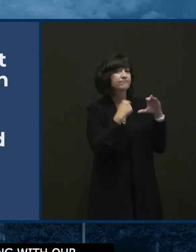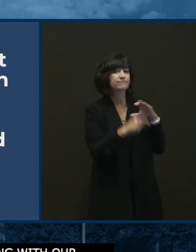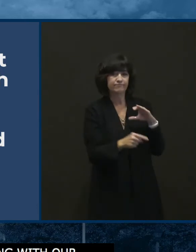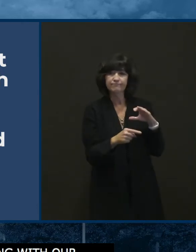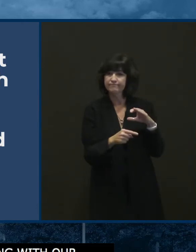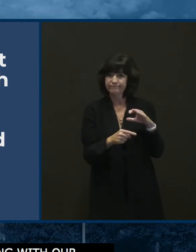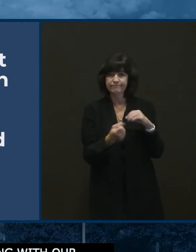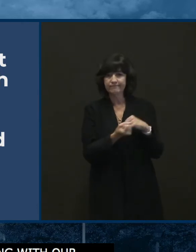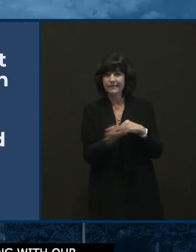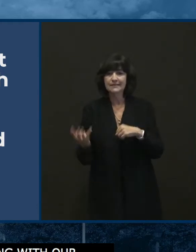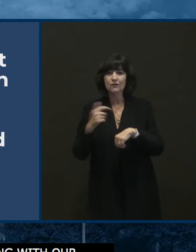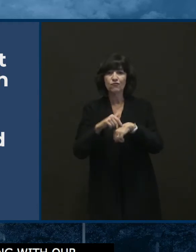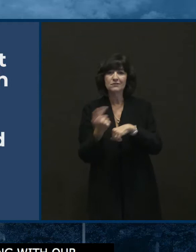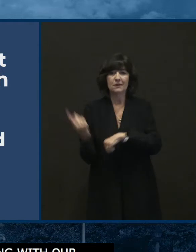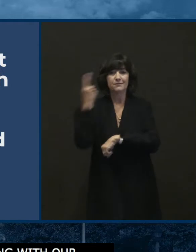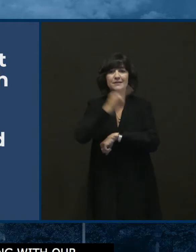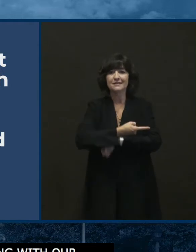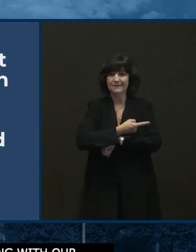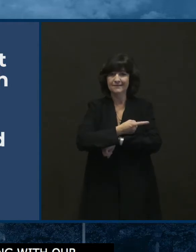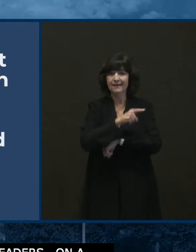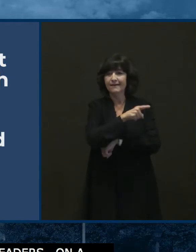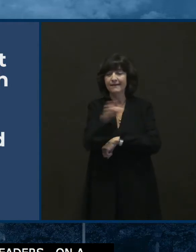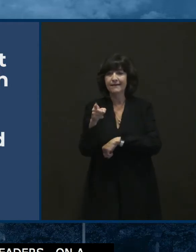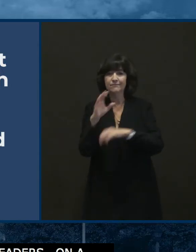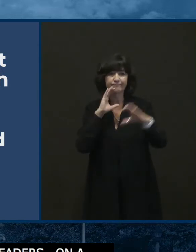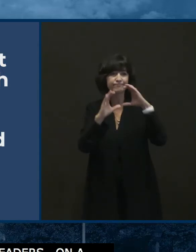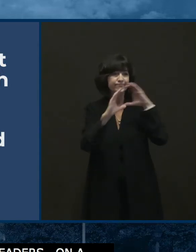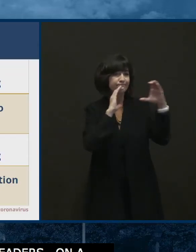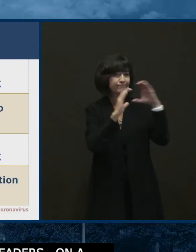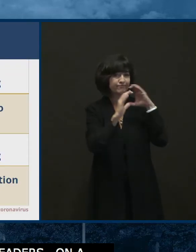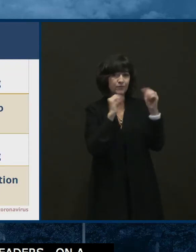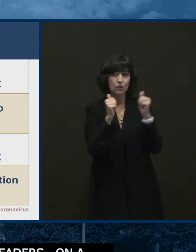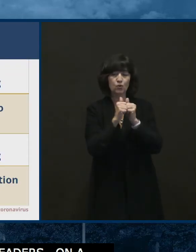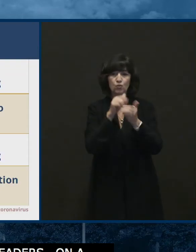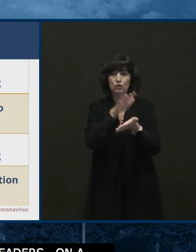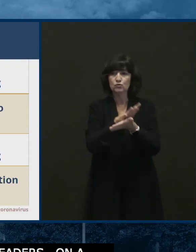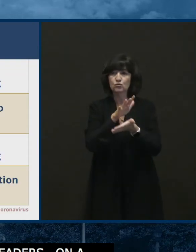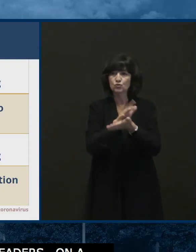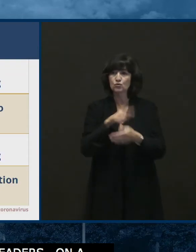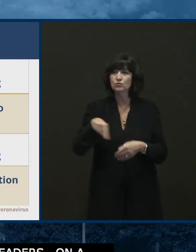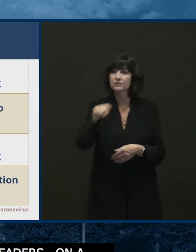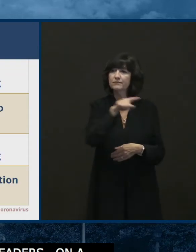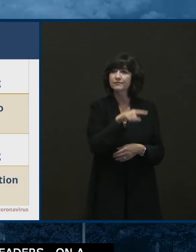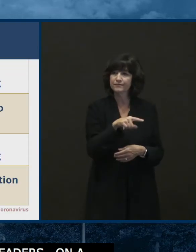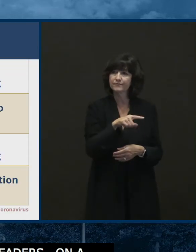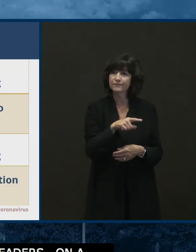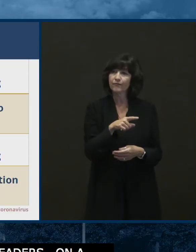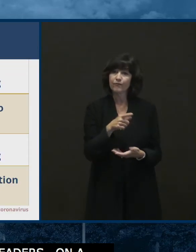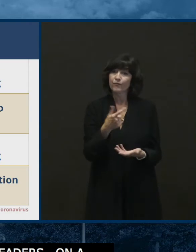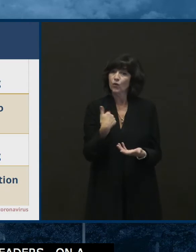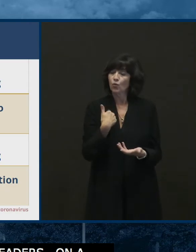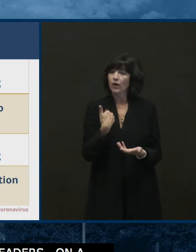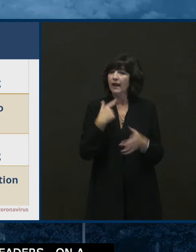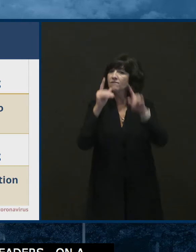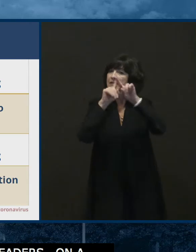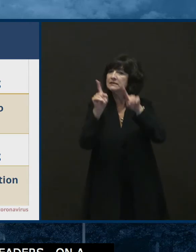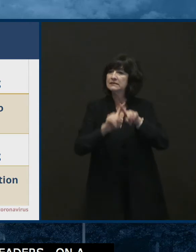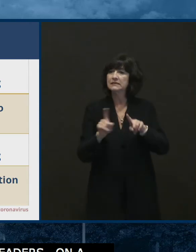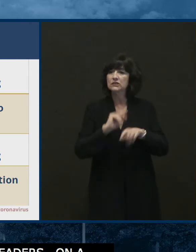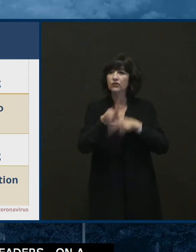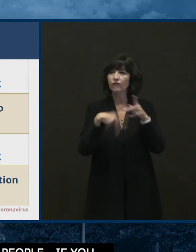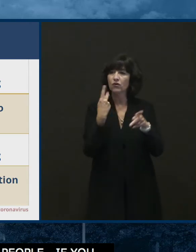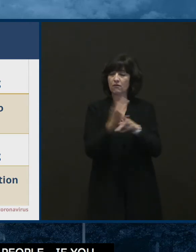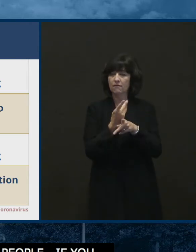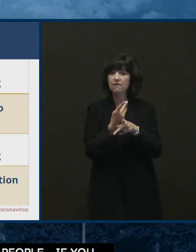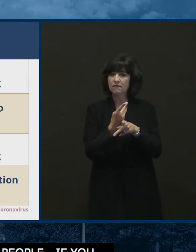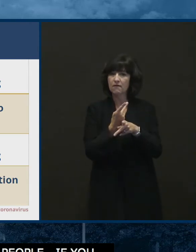of people. If you take a look at what's happening in our school year, I mentioned that there are choices locally determined. We have 6